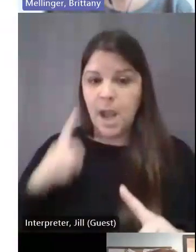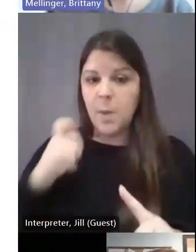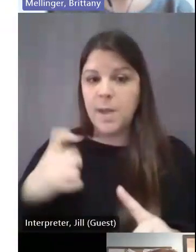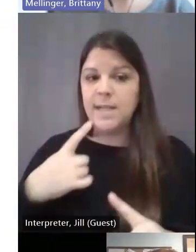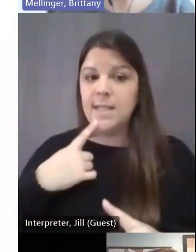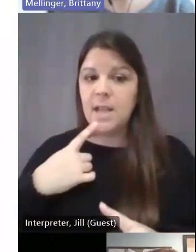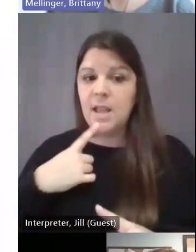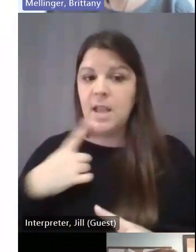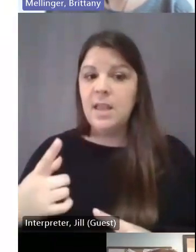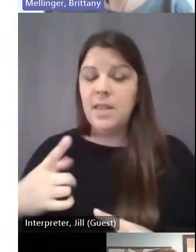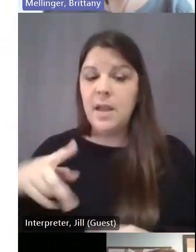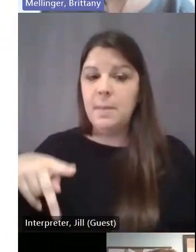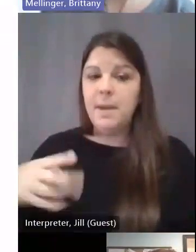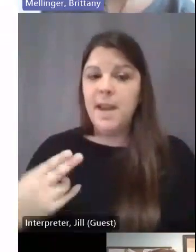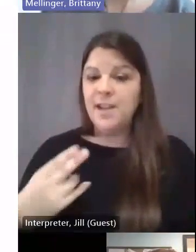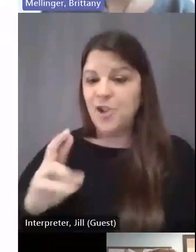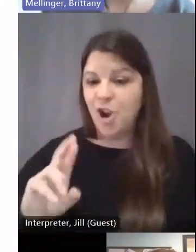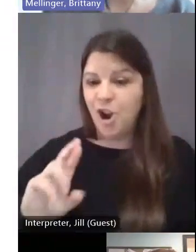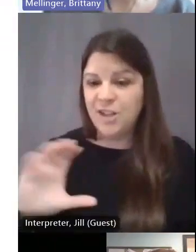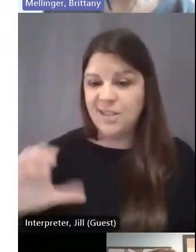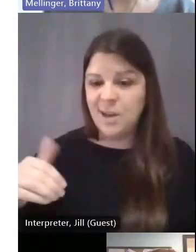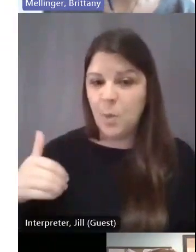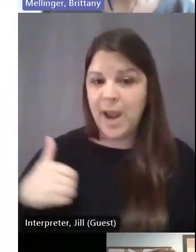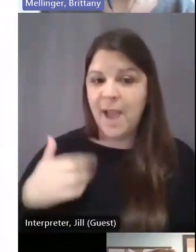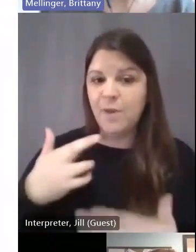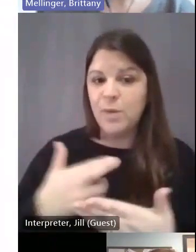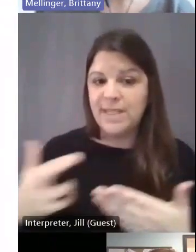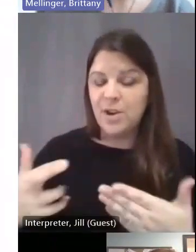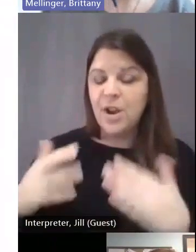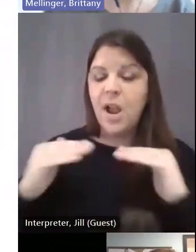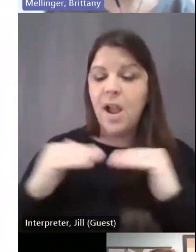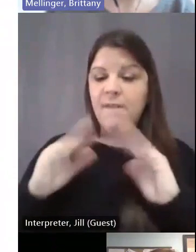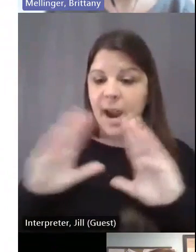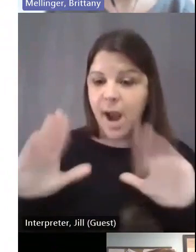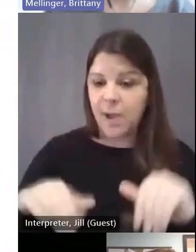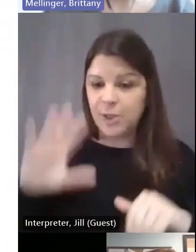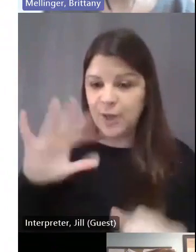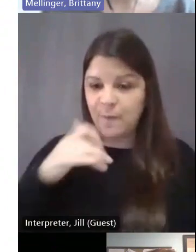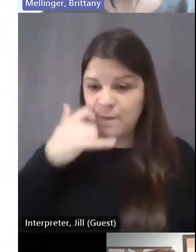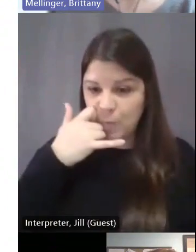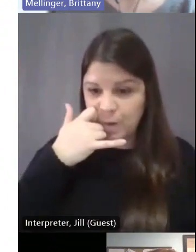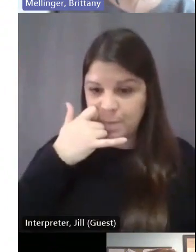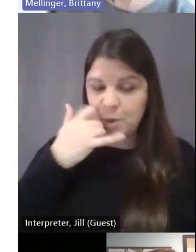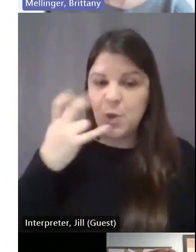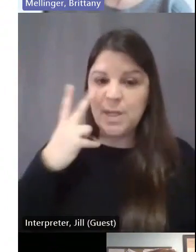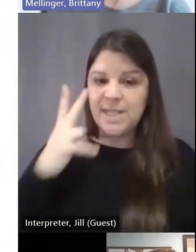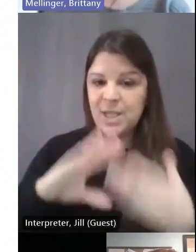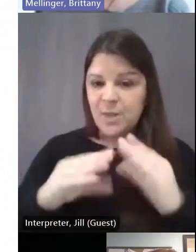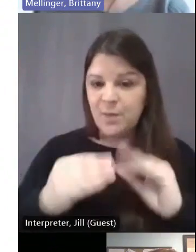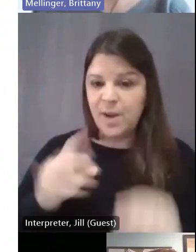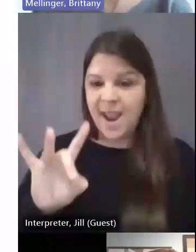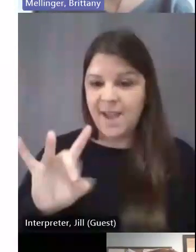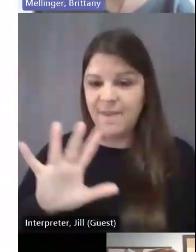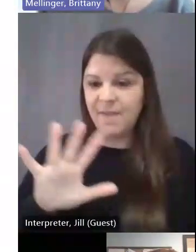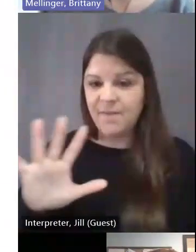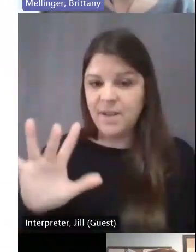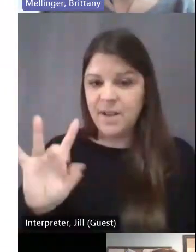highlight that PHRC does have a resource, the Fair Housing Line, and you can see the number on the screen there,